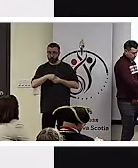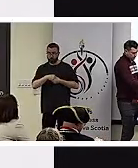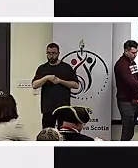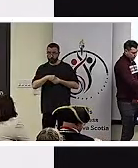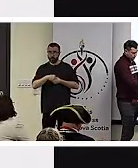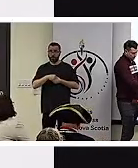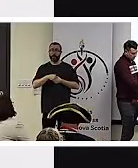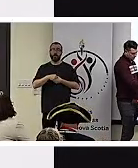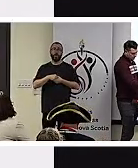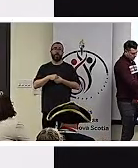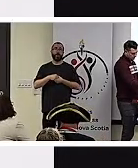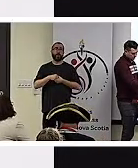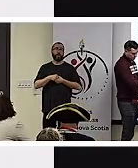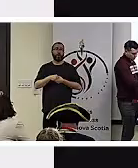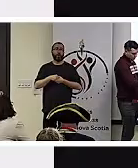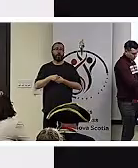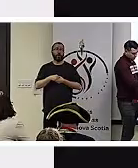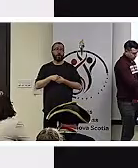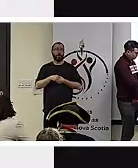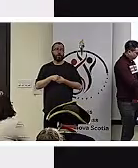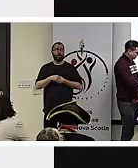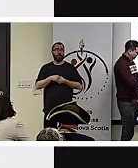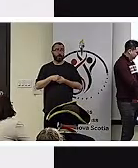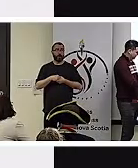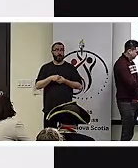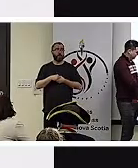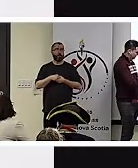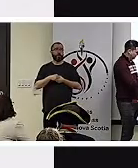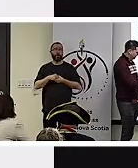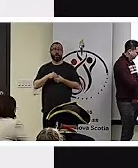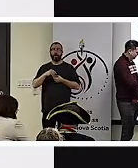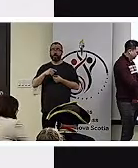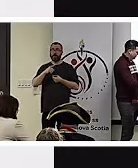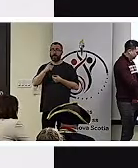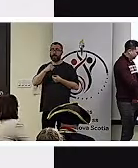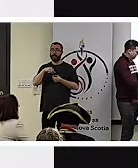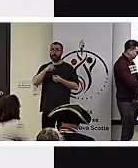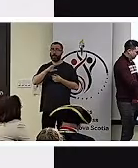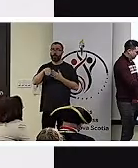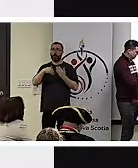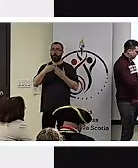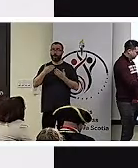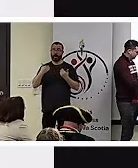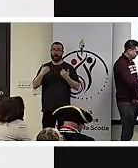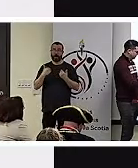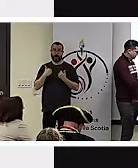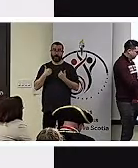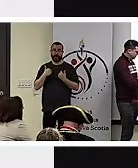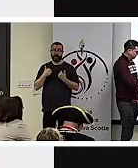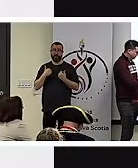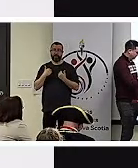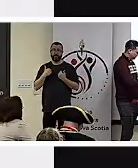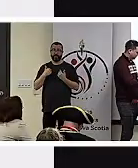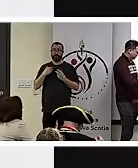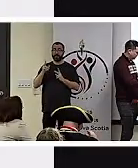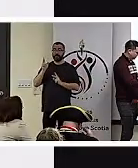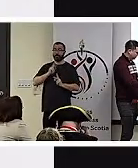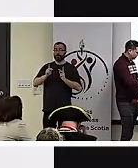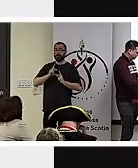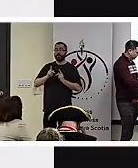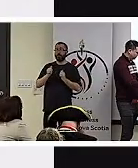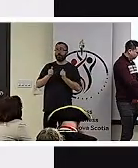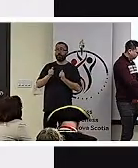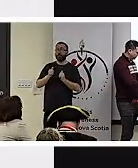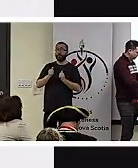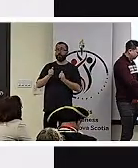and they all have, let them all, people with disabilities,